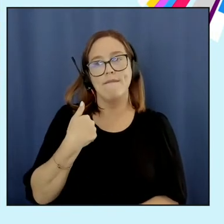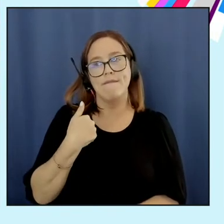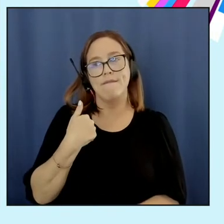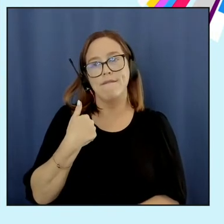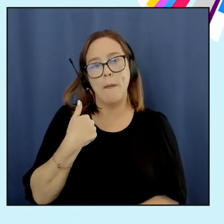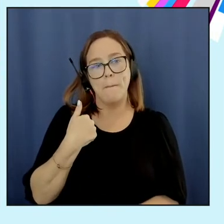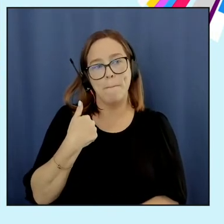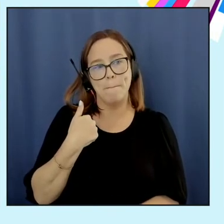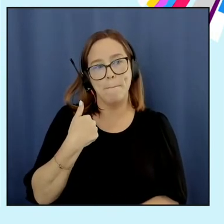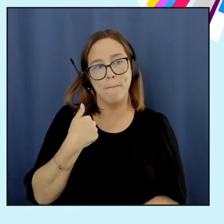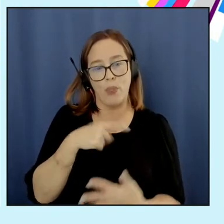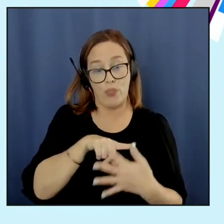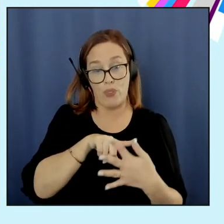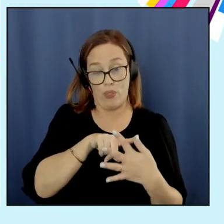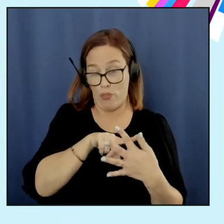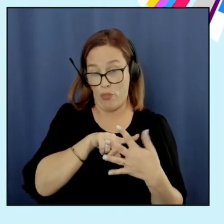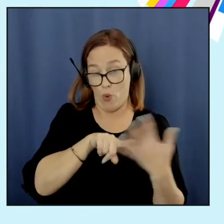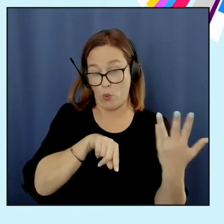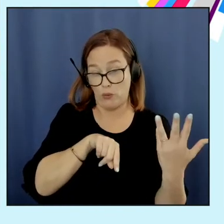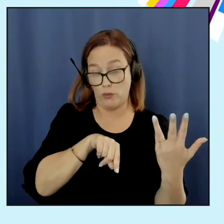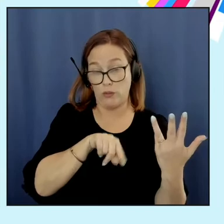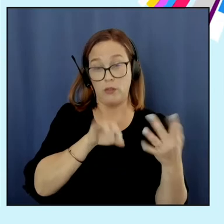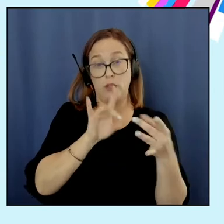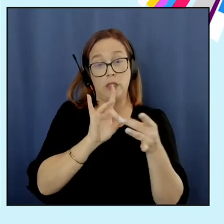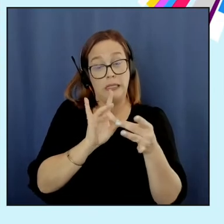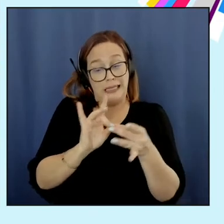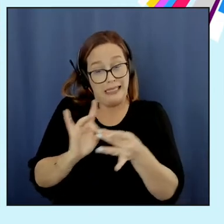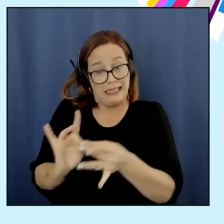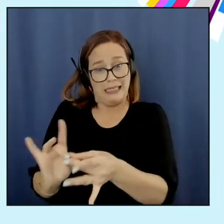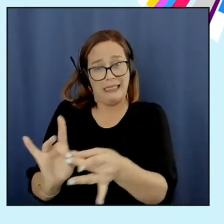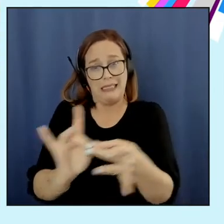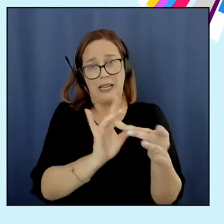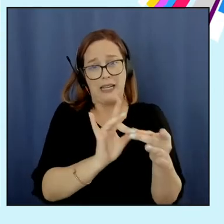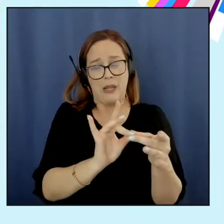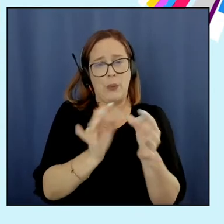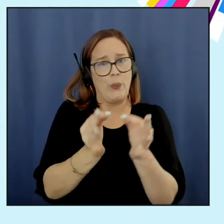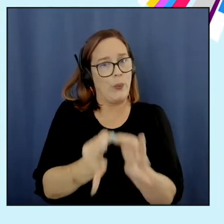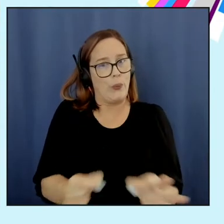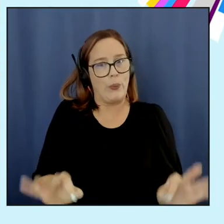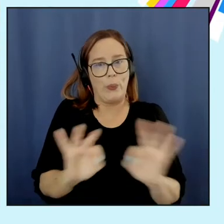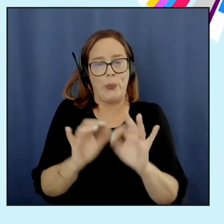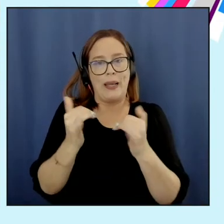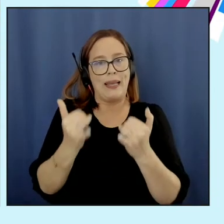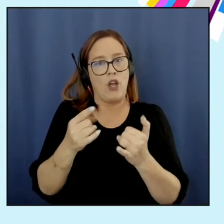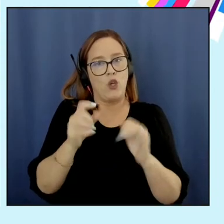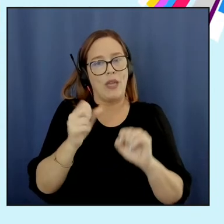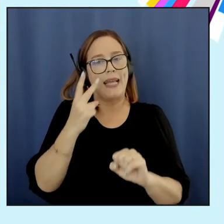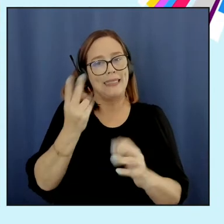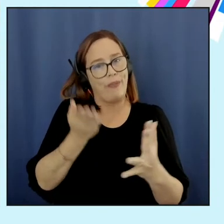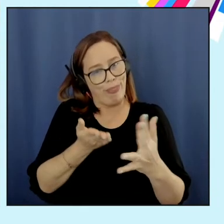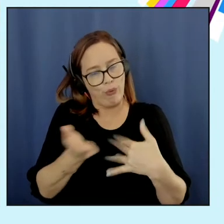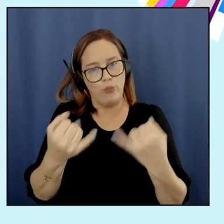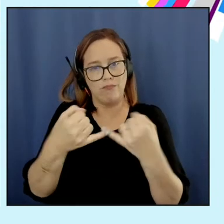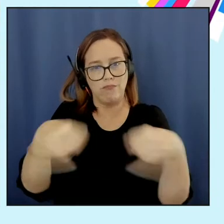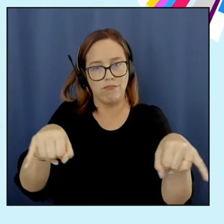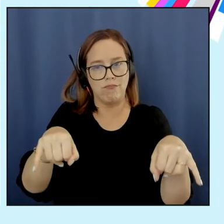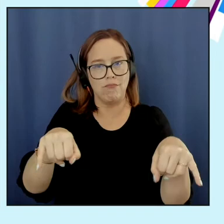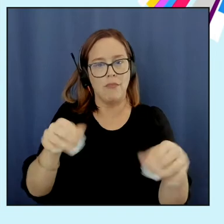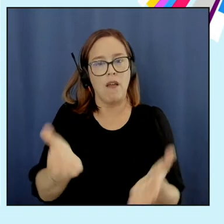those themes, that solidarity is so essential now that we can see past those borders and really come together as movement,